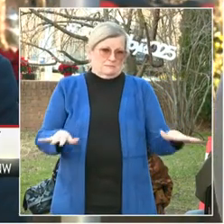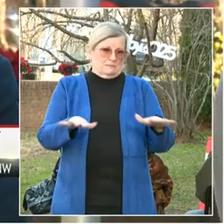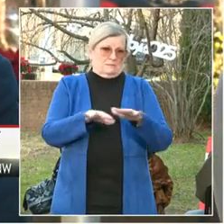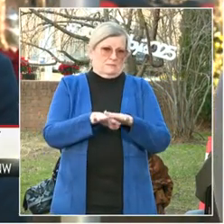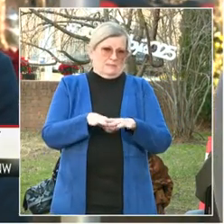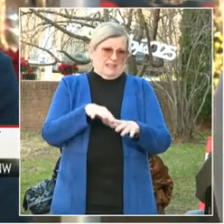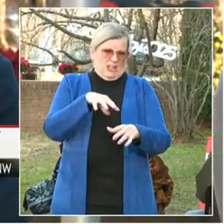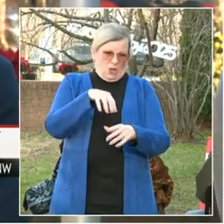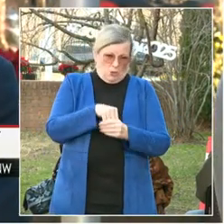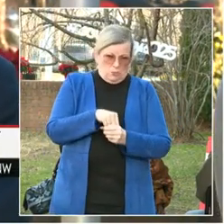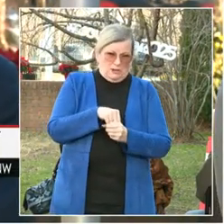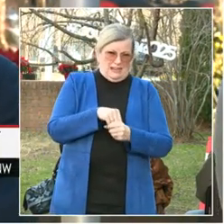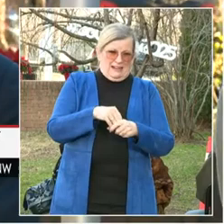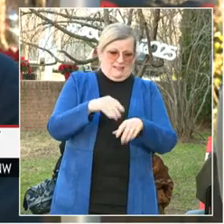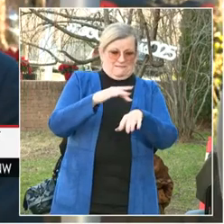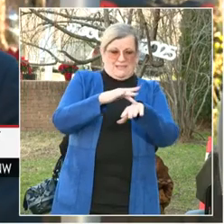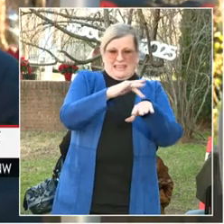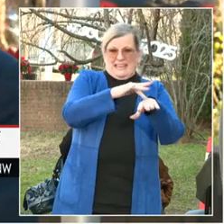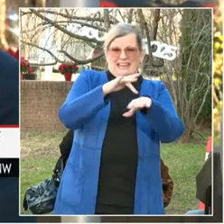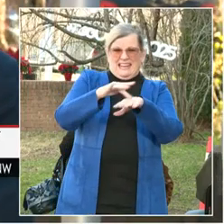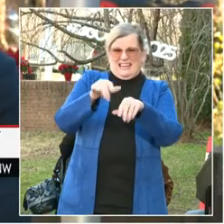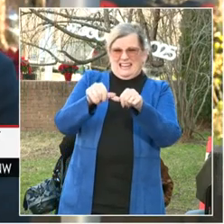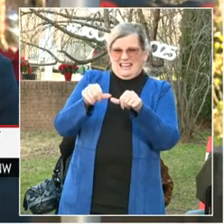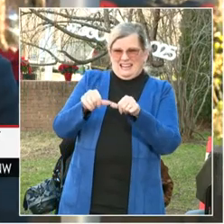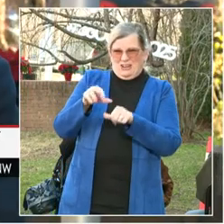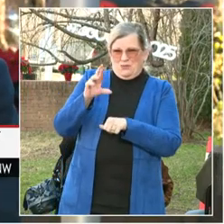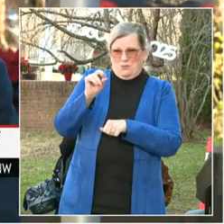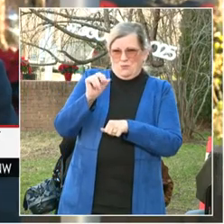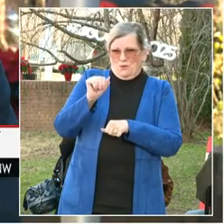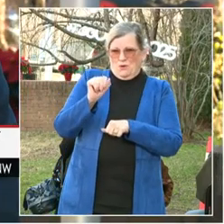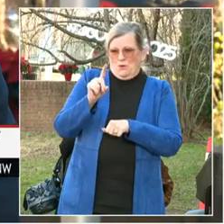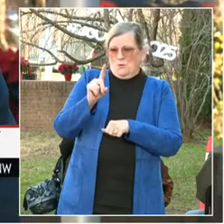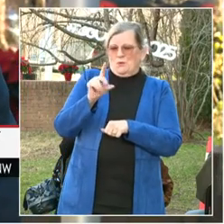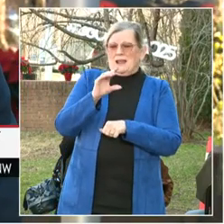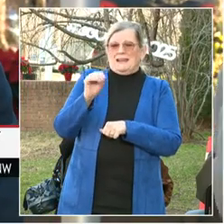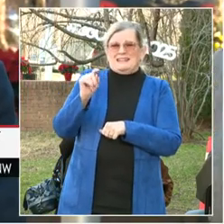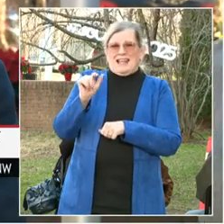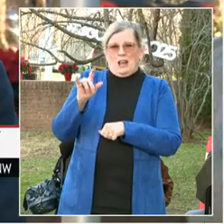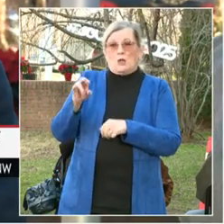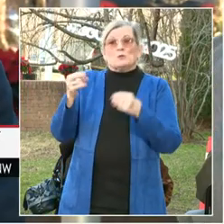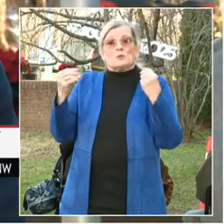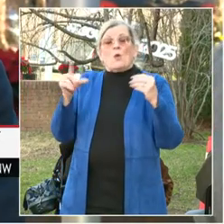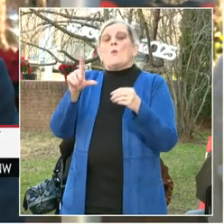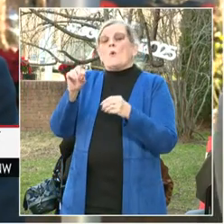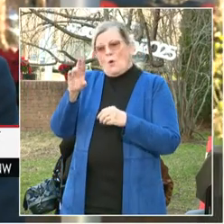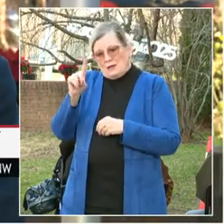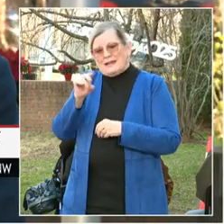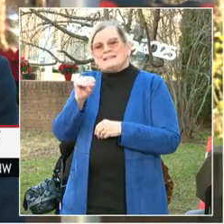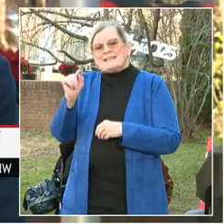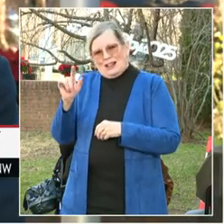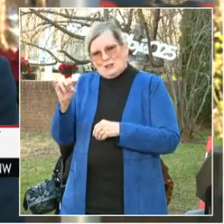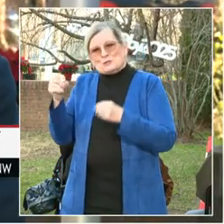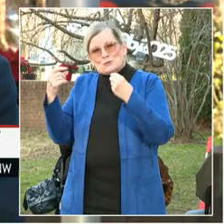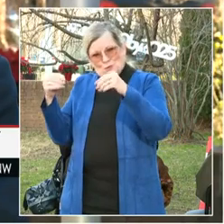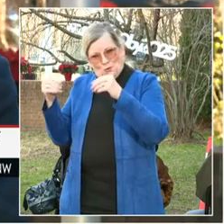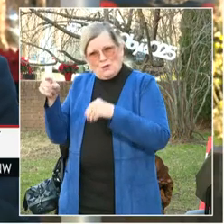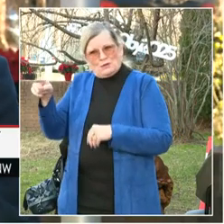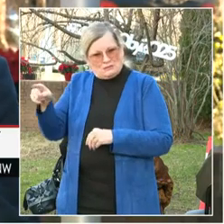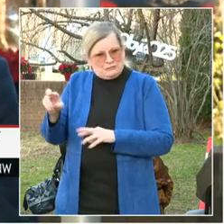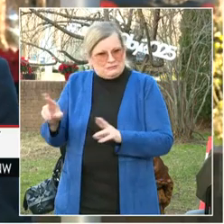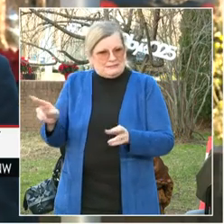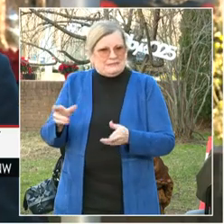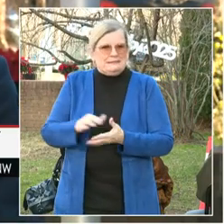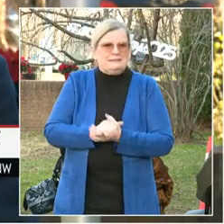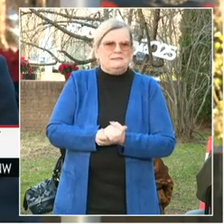Heights. In addition to exploring how each of these 3 approaches can contribute to affordable housing to Rock Creek West, the roadmap demonstrates how